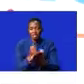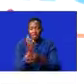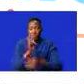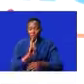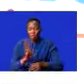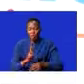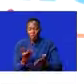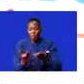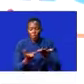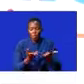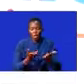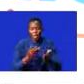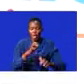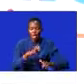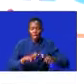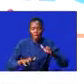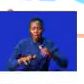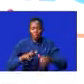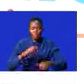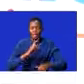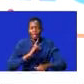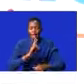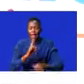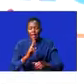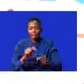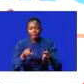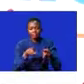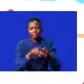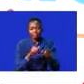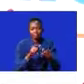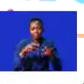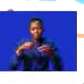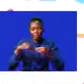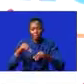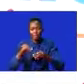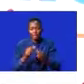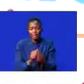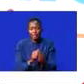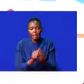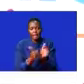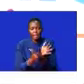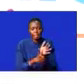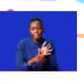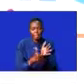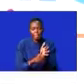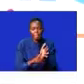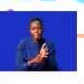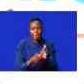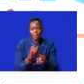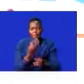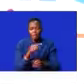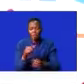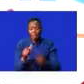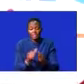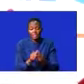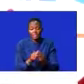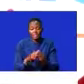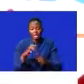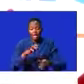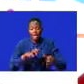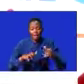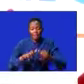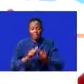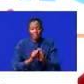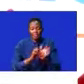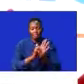our animals are, handling management of problem animal wildlife species like here in